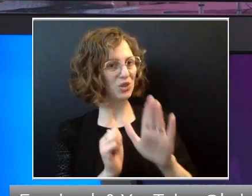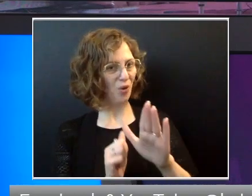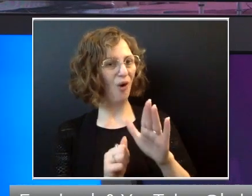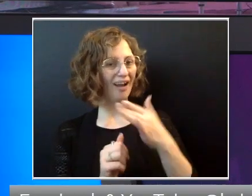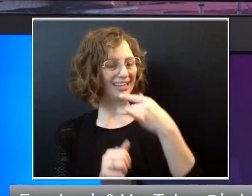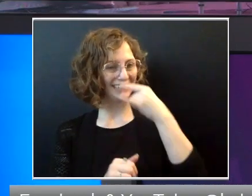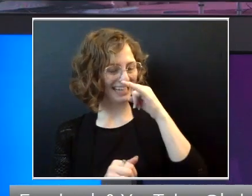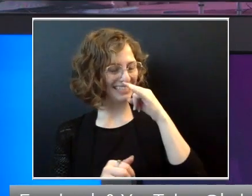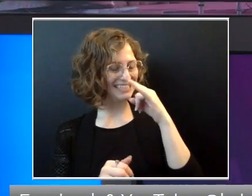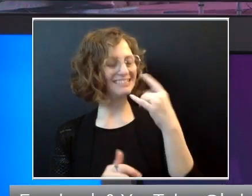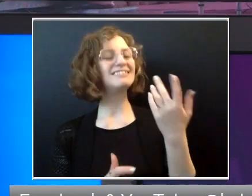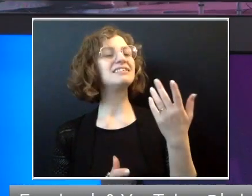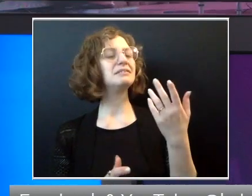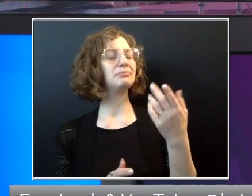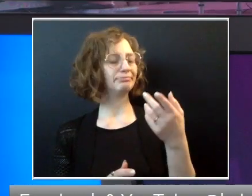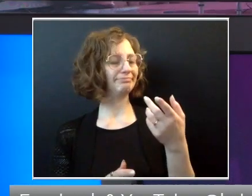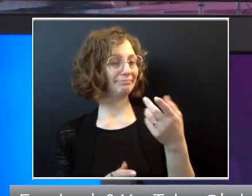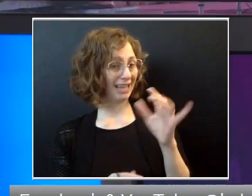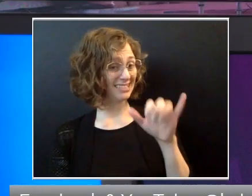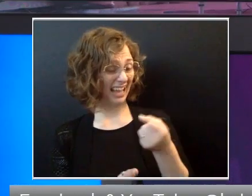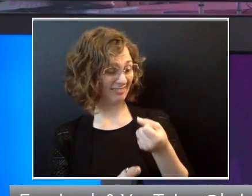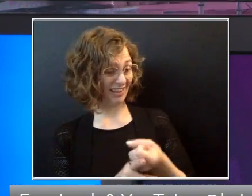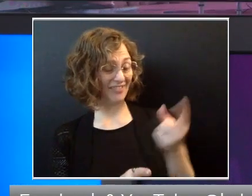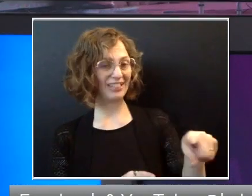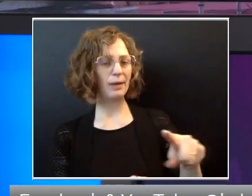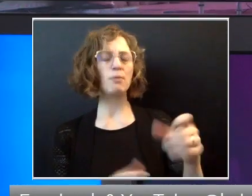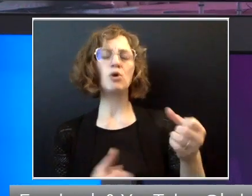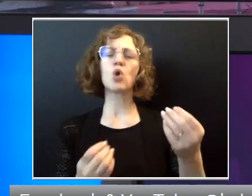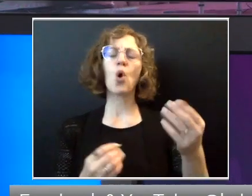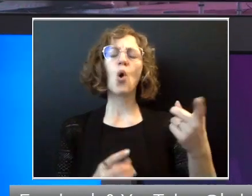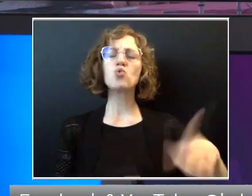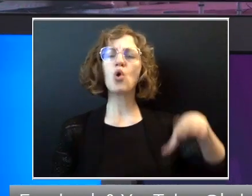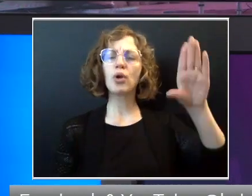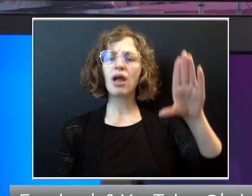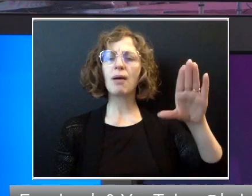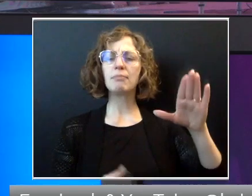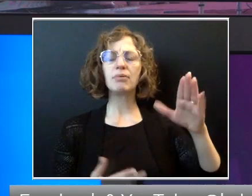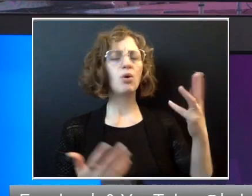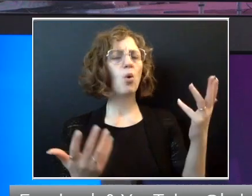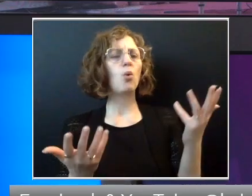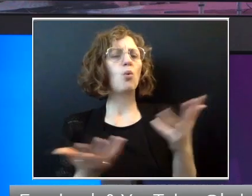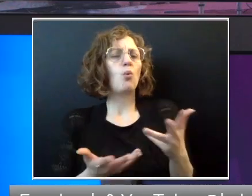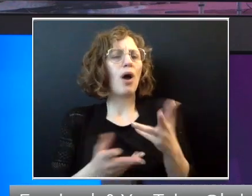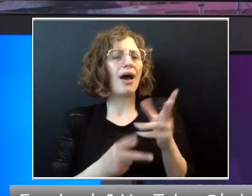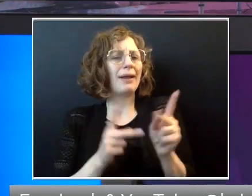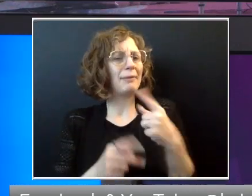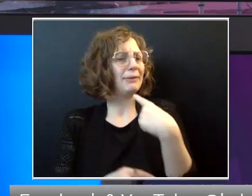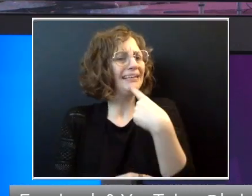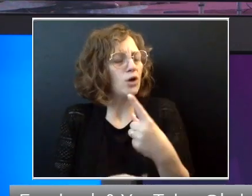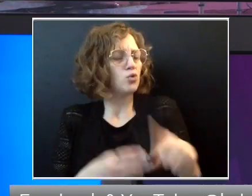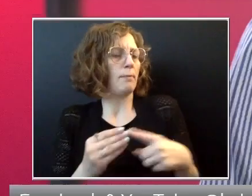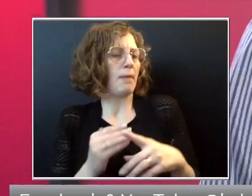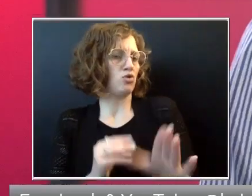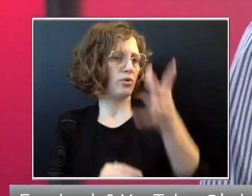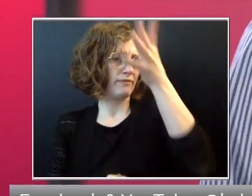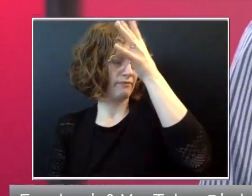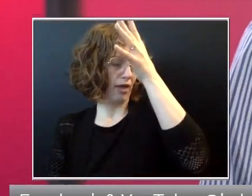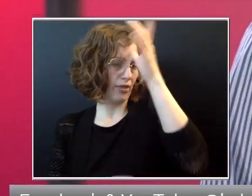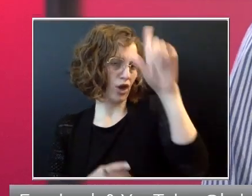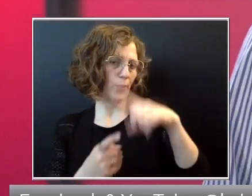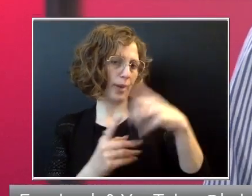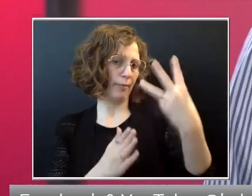So growing up, what did you hear about how your father had passed away? What information were you being told back then? Well, back